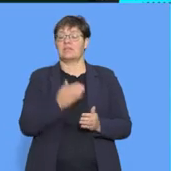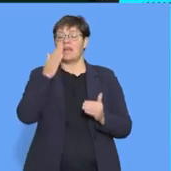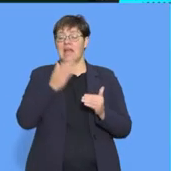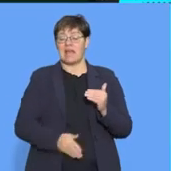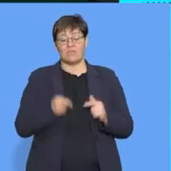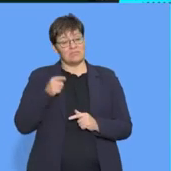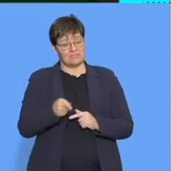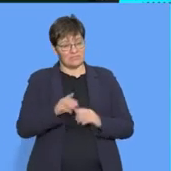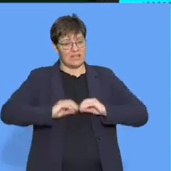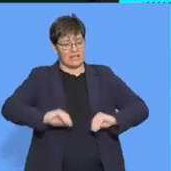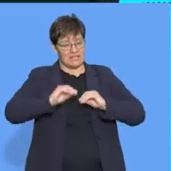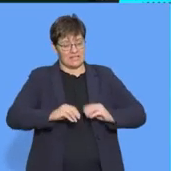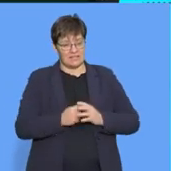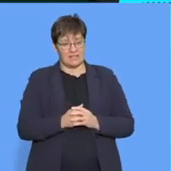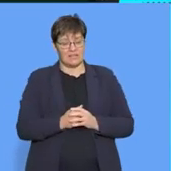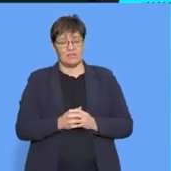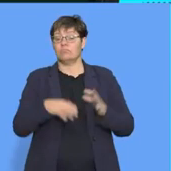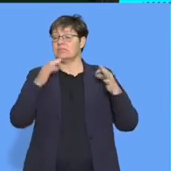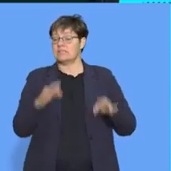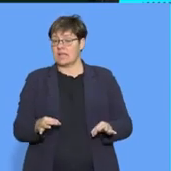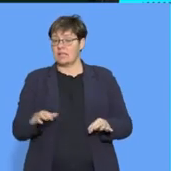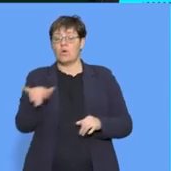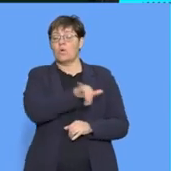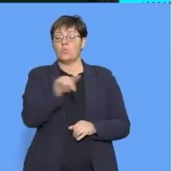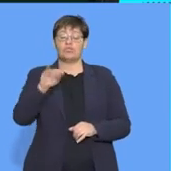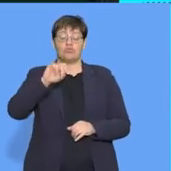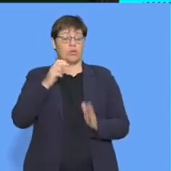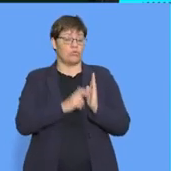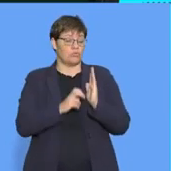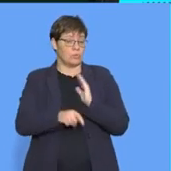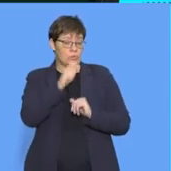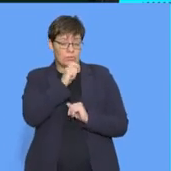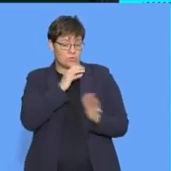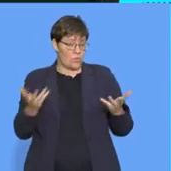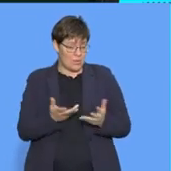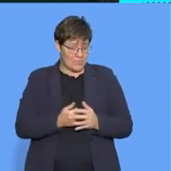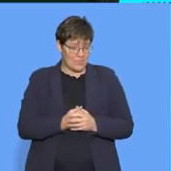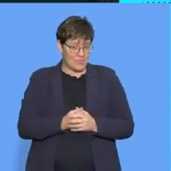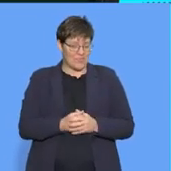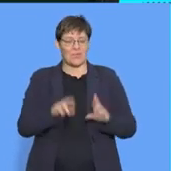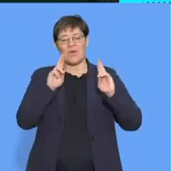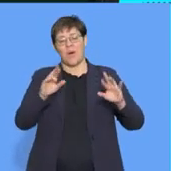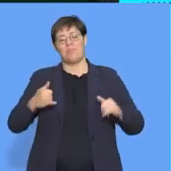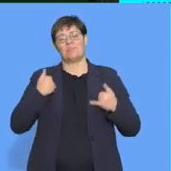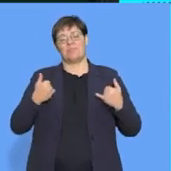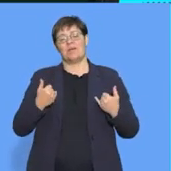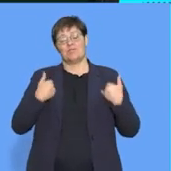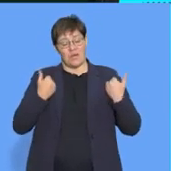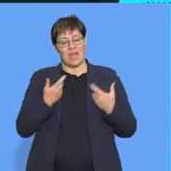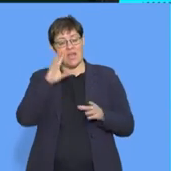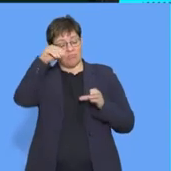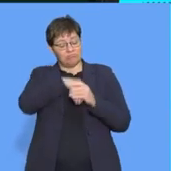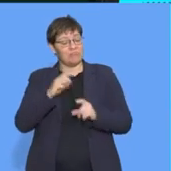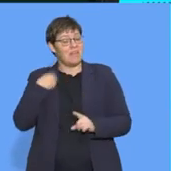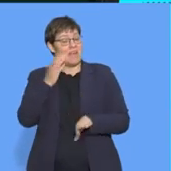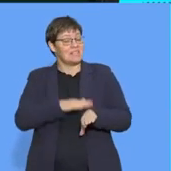Okay, so that brings us to the end of this lesson where we were deciding which trig rule to use when. Okay, I